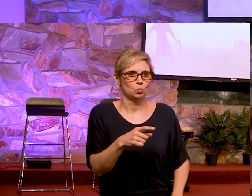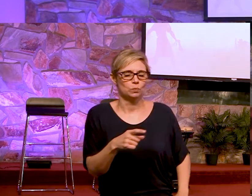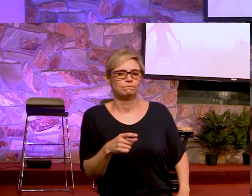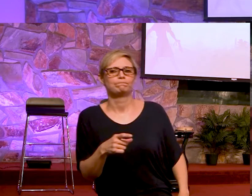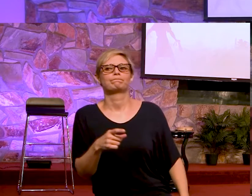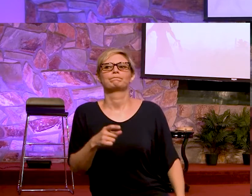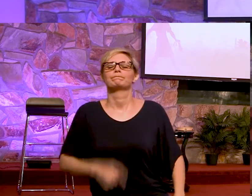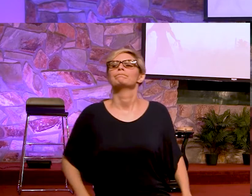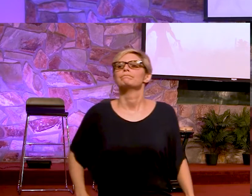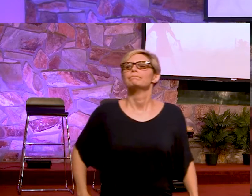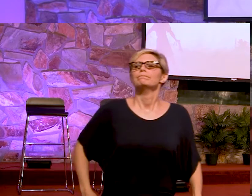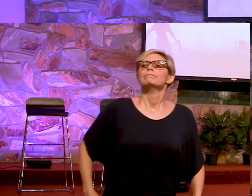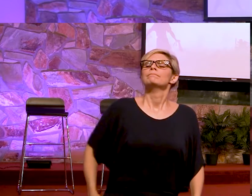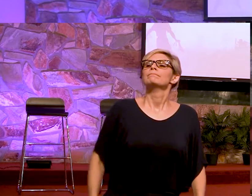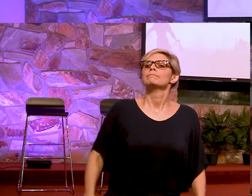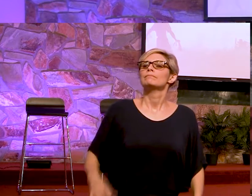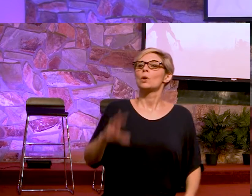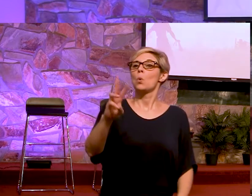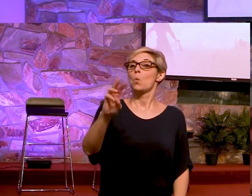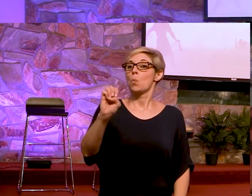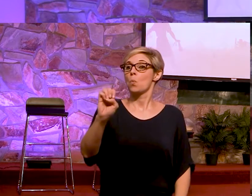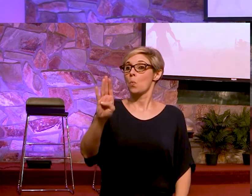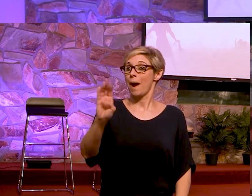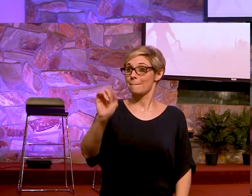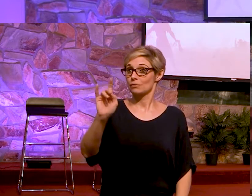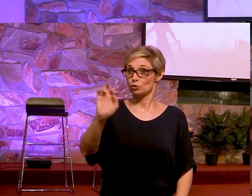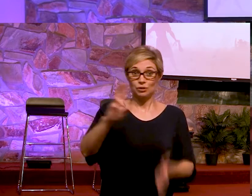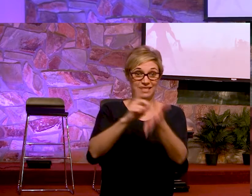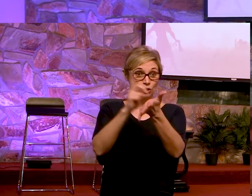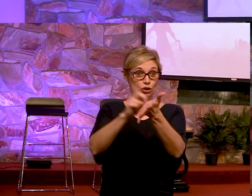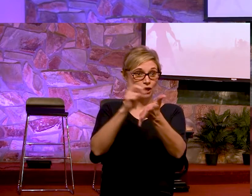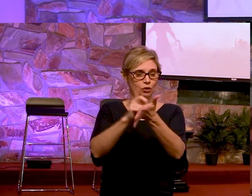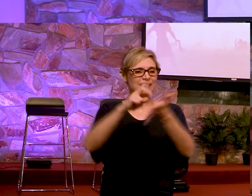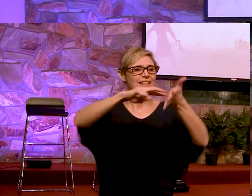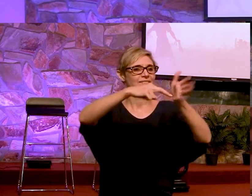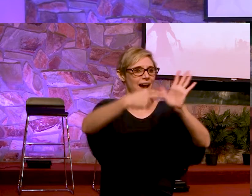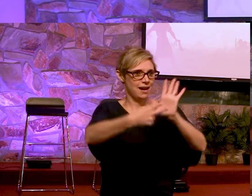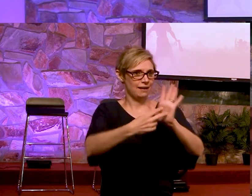Let me share with you how Webster defines the word discouragement.